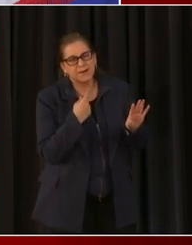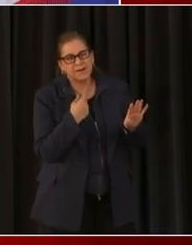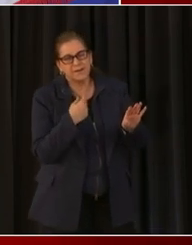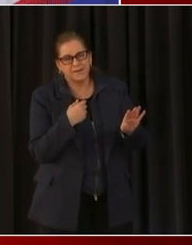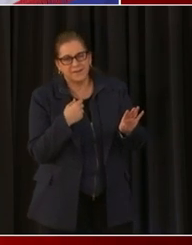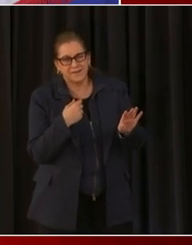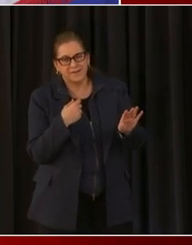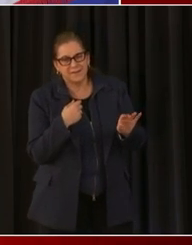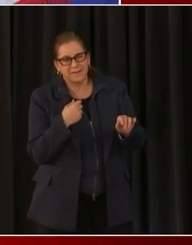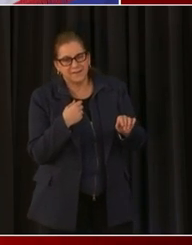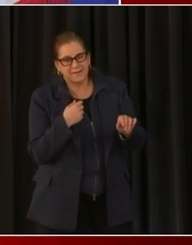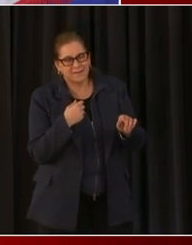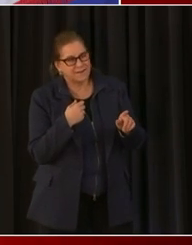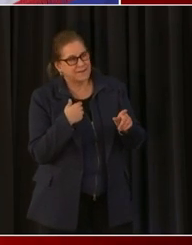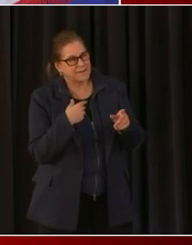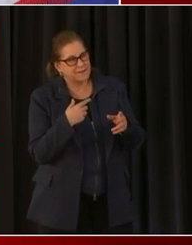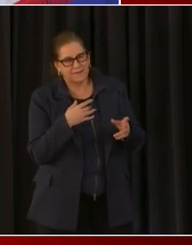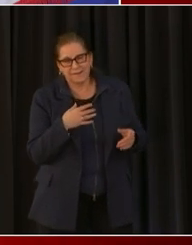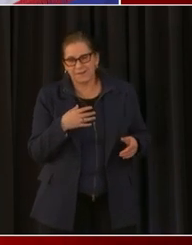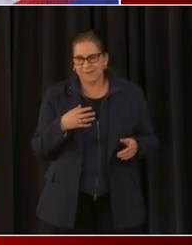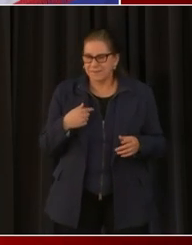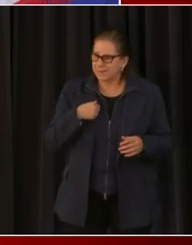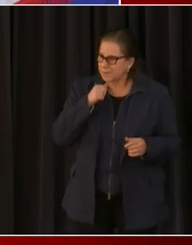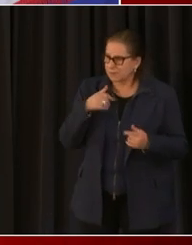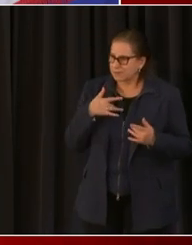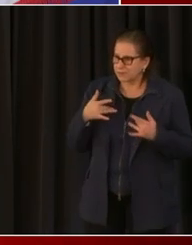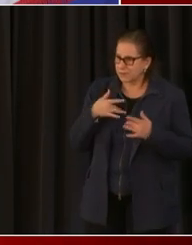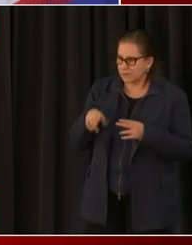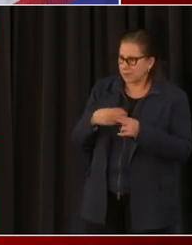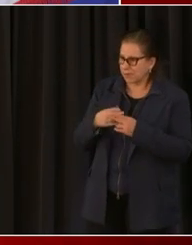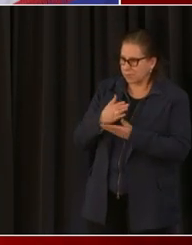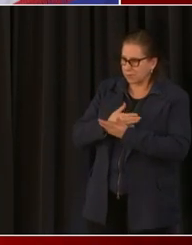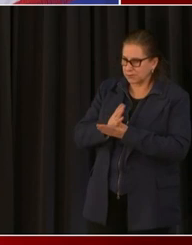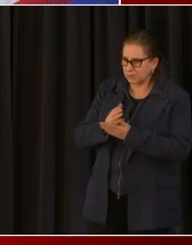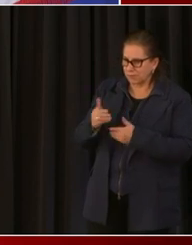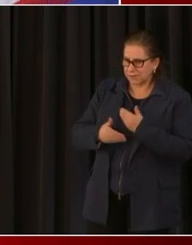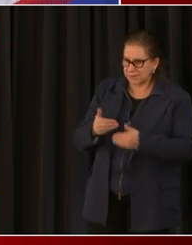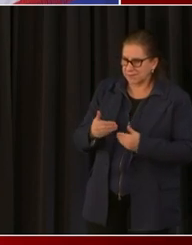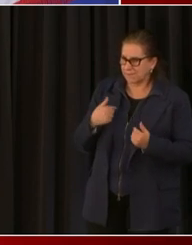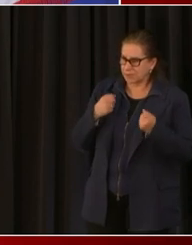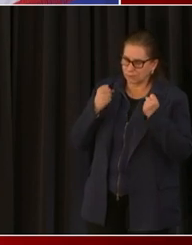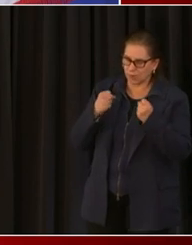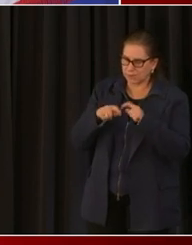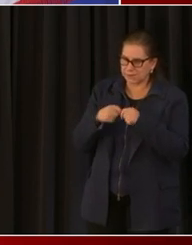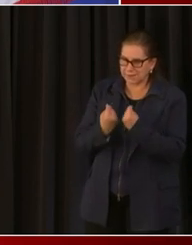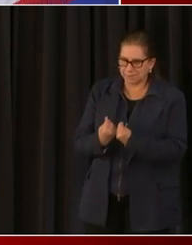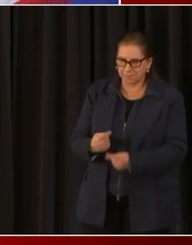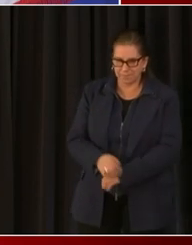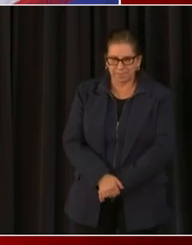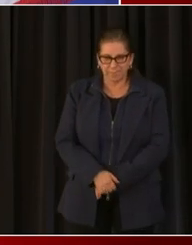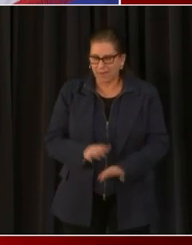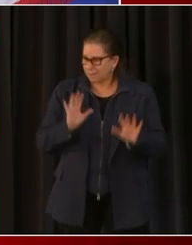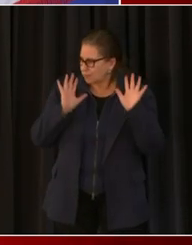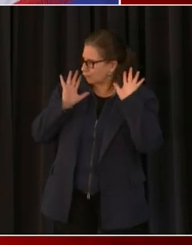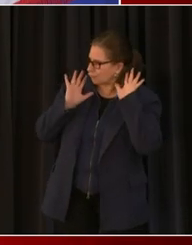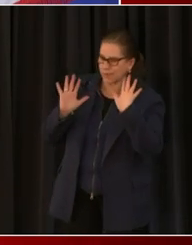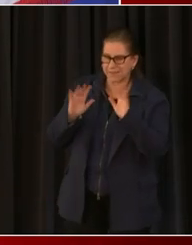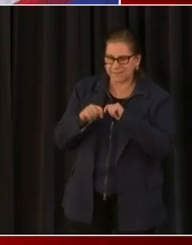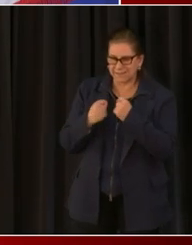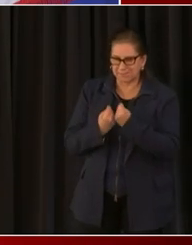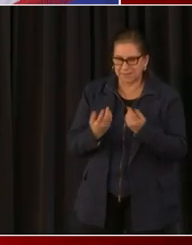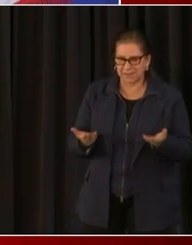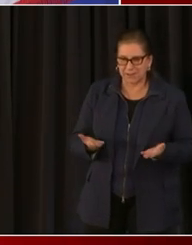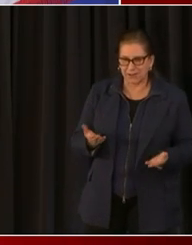leaving will affect the budget process? I'm not. Okay. There's a great team at the Office of the